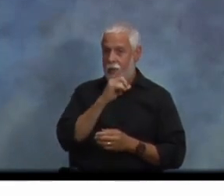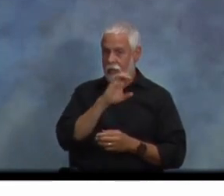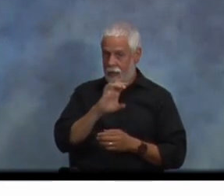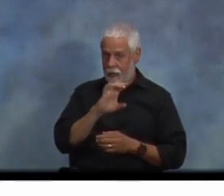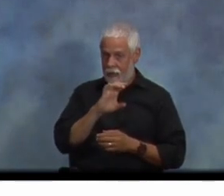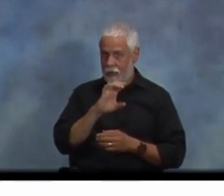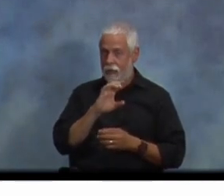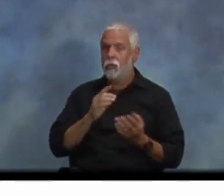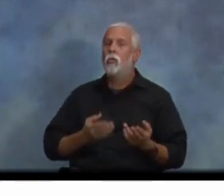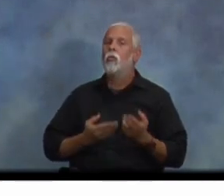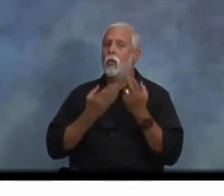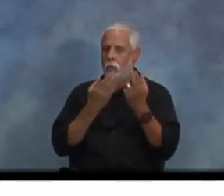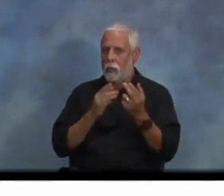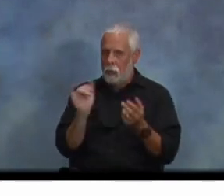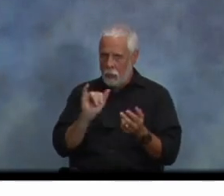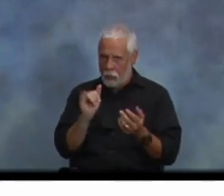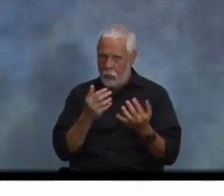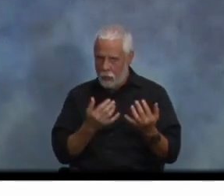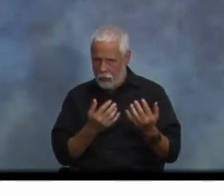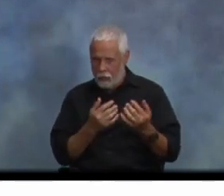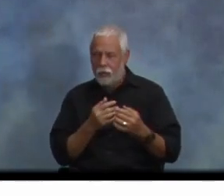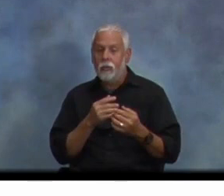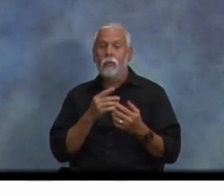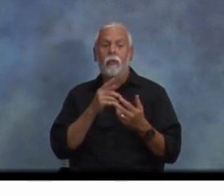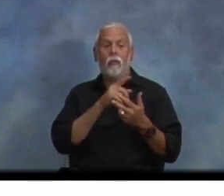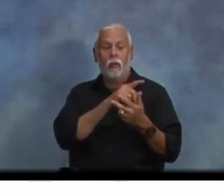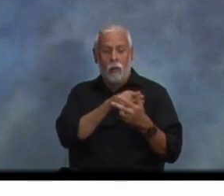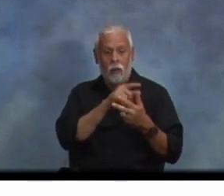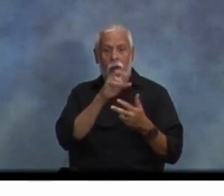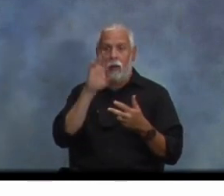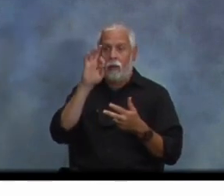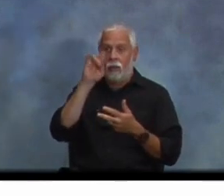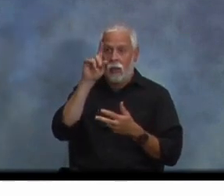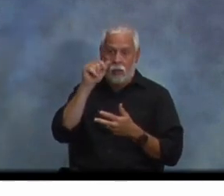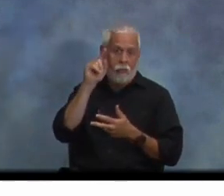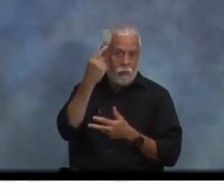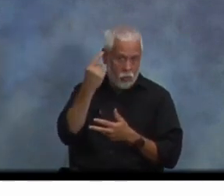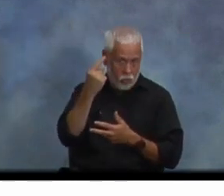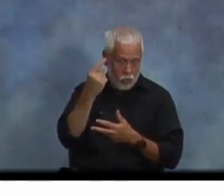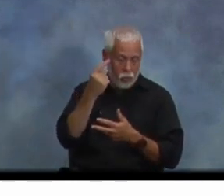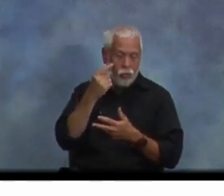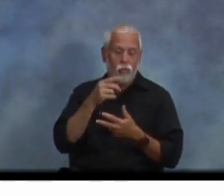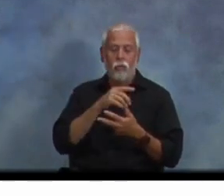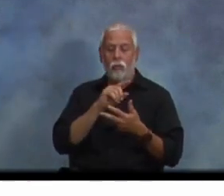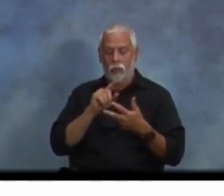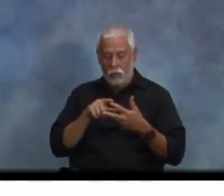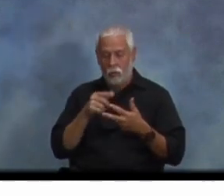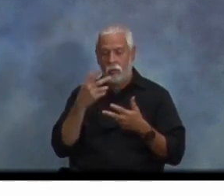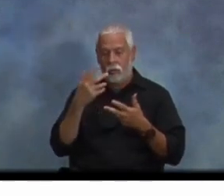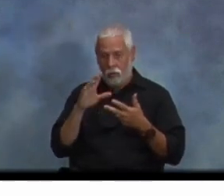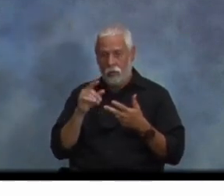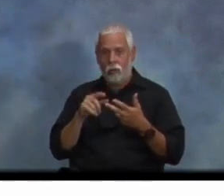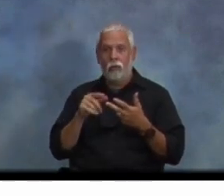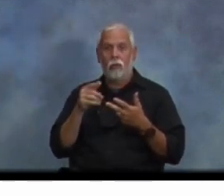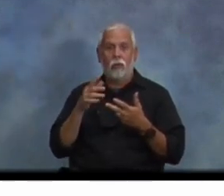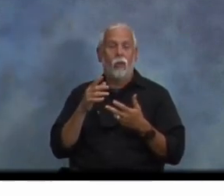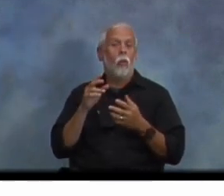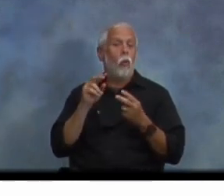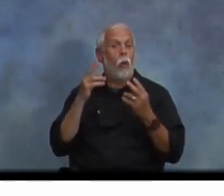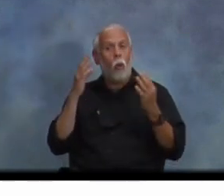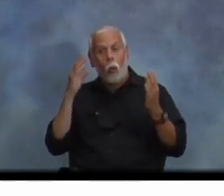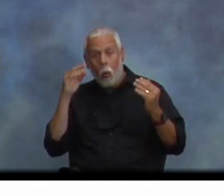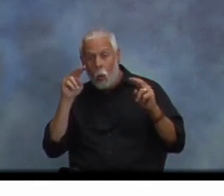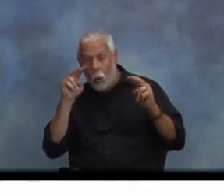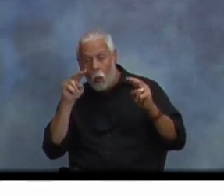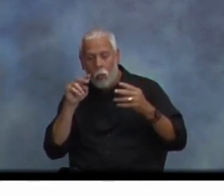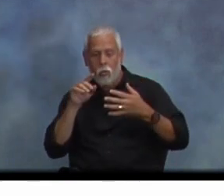put forth their recommendations as well after that FDA recommendation. And so, as I said earlier, we are anticipating